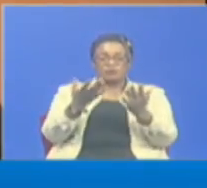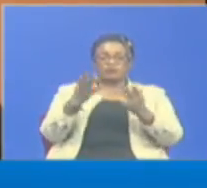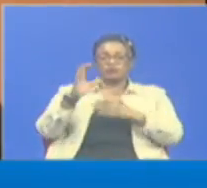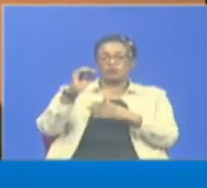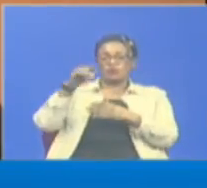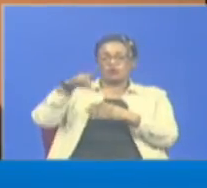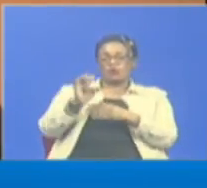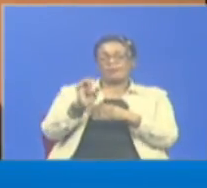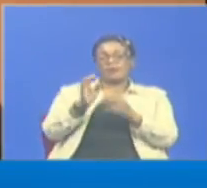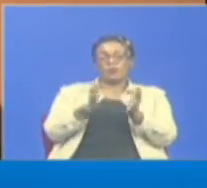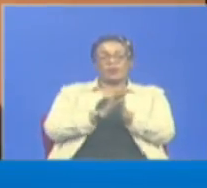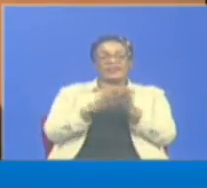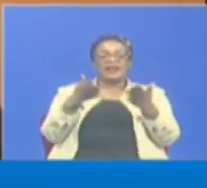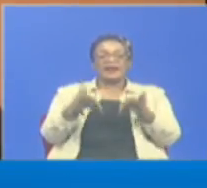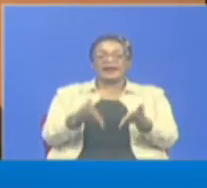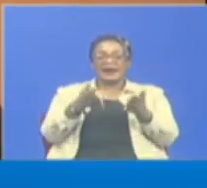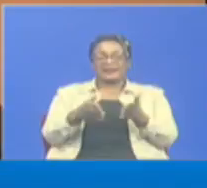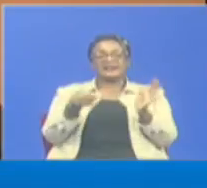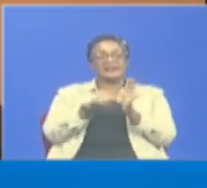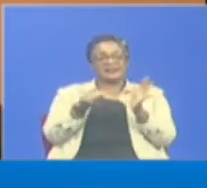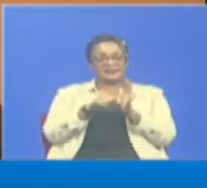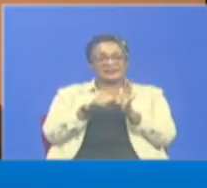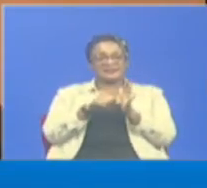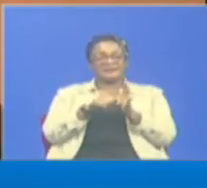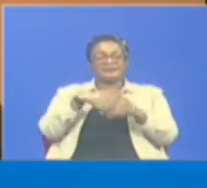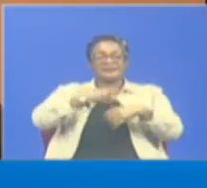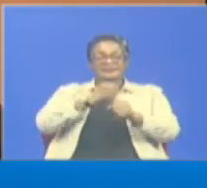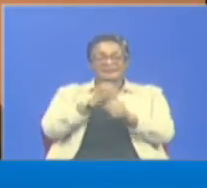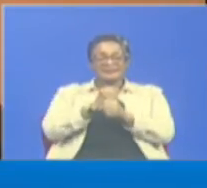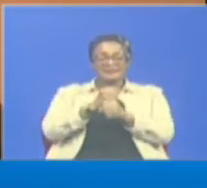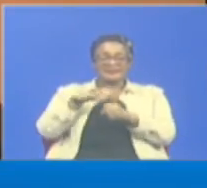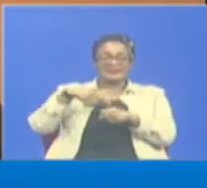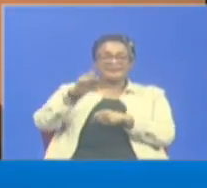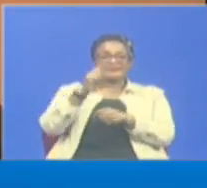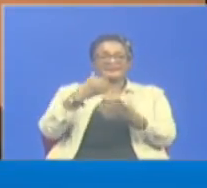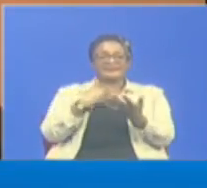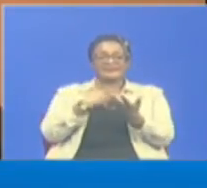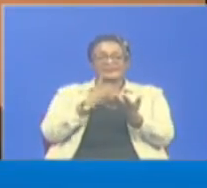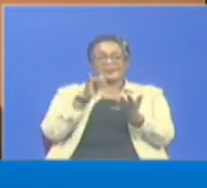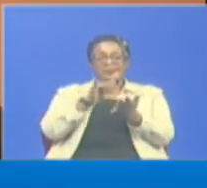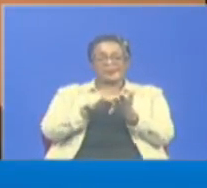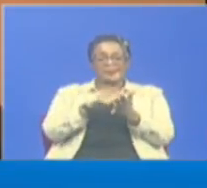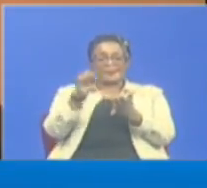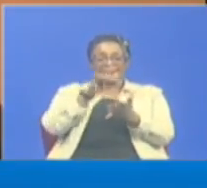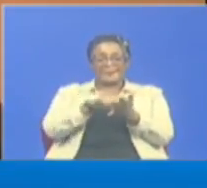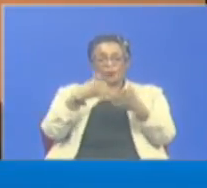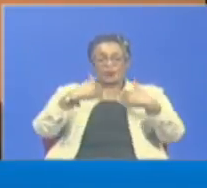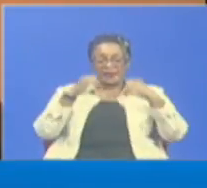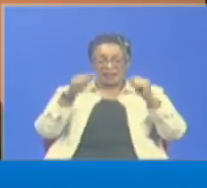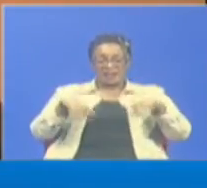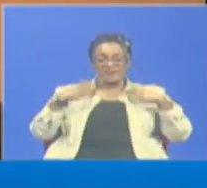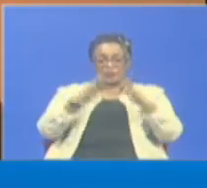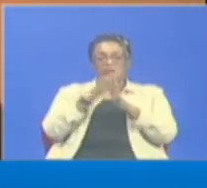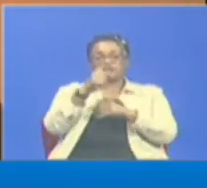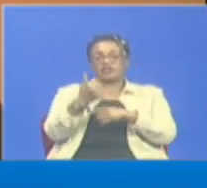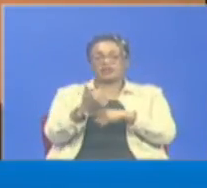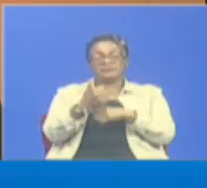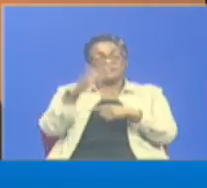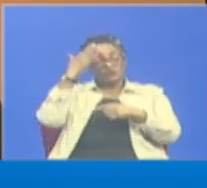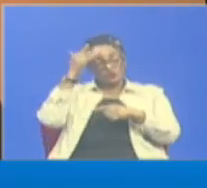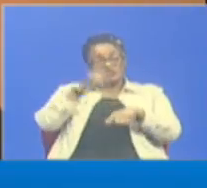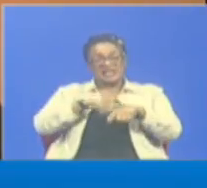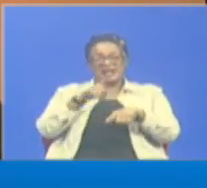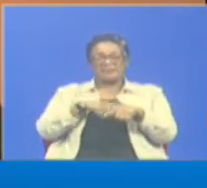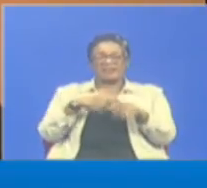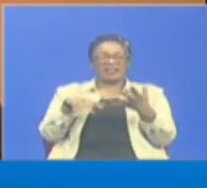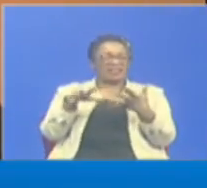crisis, increasing the personal resilience of family members so that they can be able to live with each other. You know, when the space is so crowded